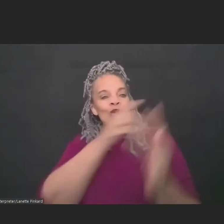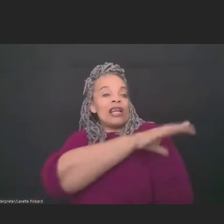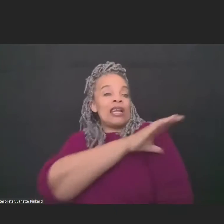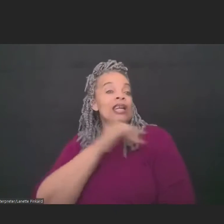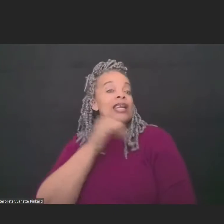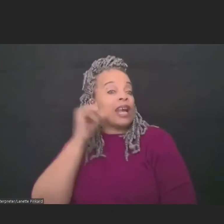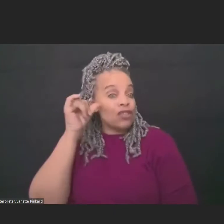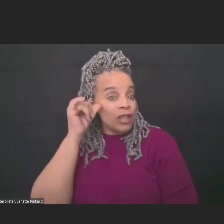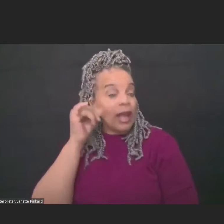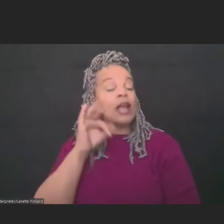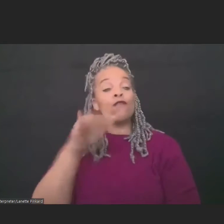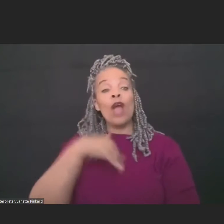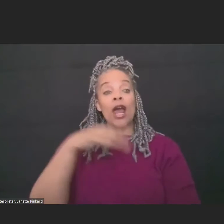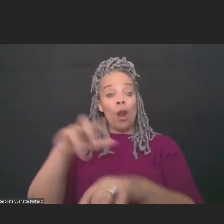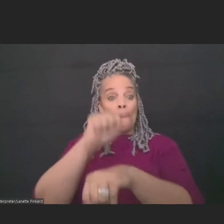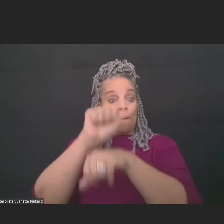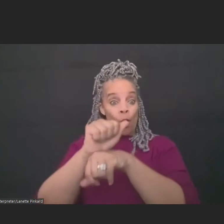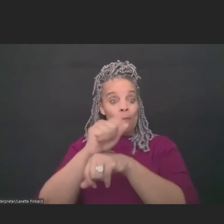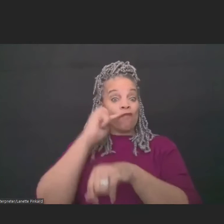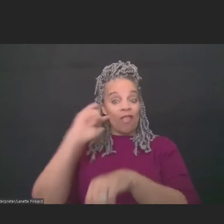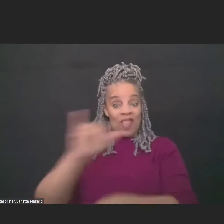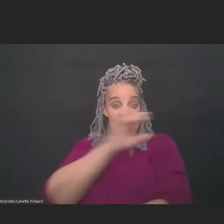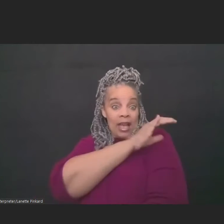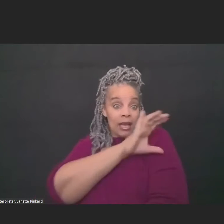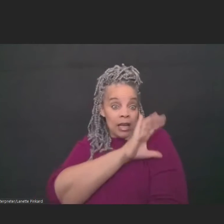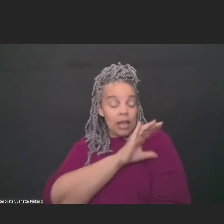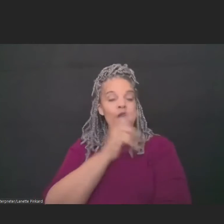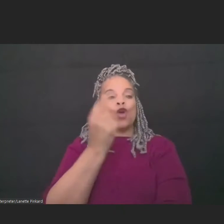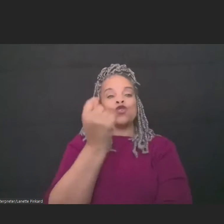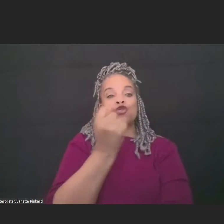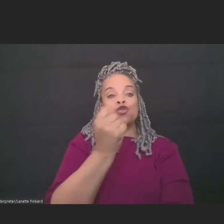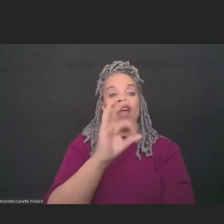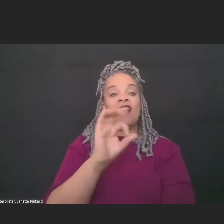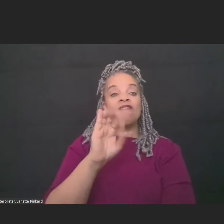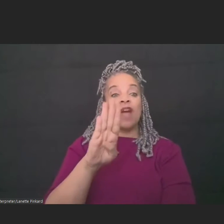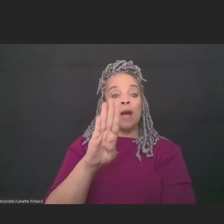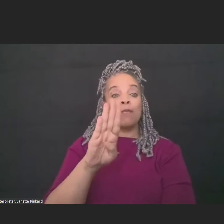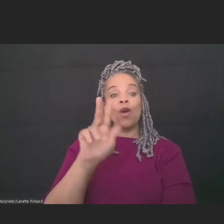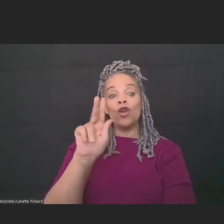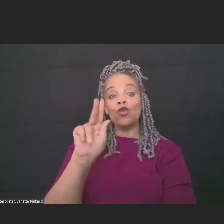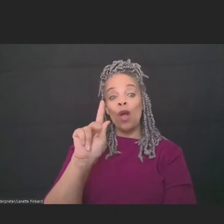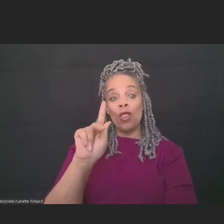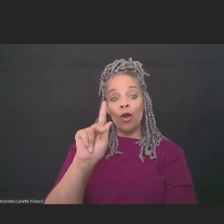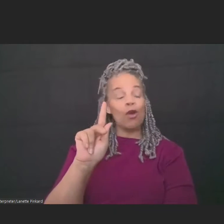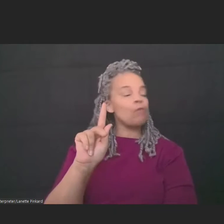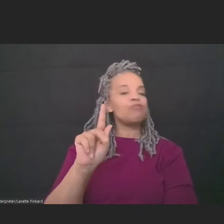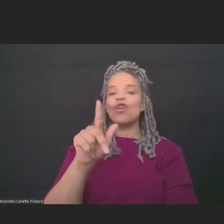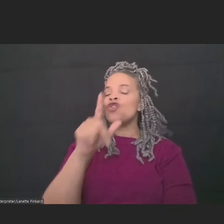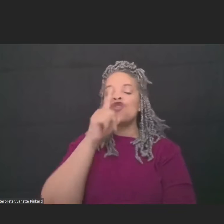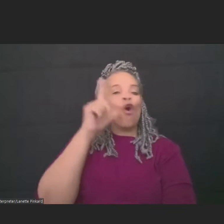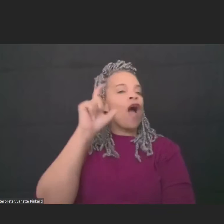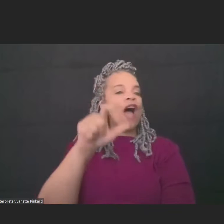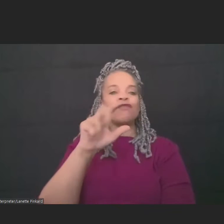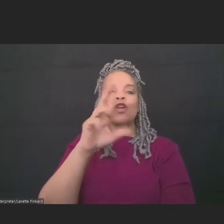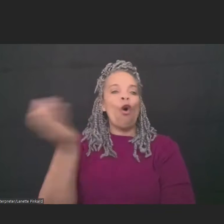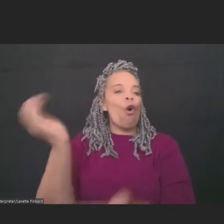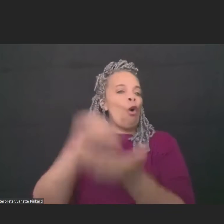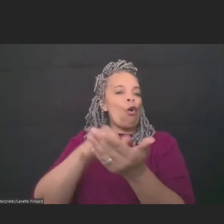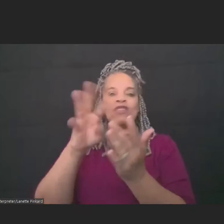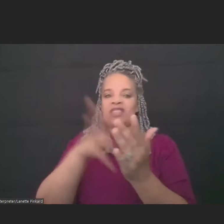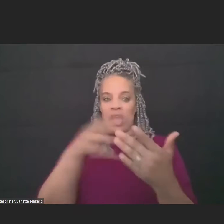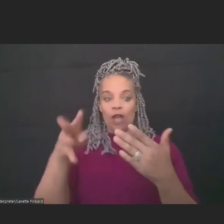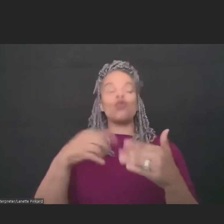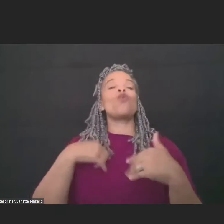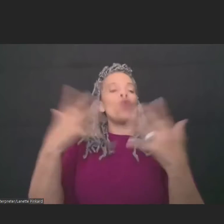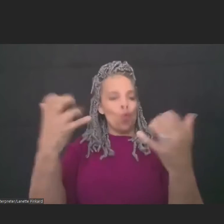had an appointment scheduled for that clinic, Tuesday, February 23rd, you do not need to reschedule. We encourage you to